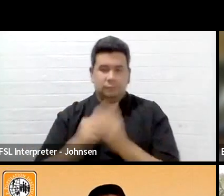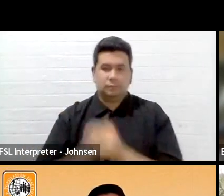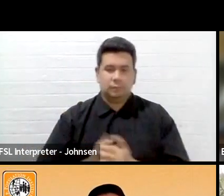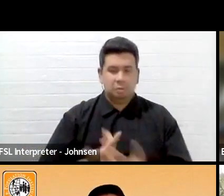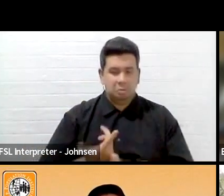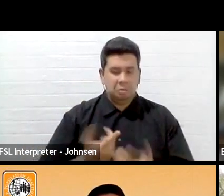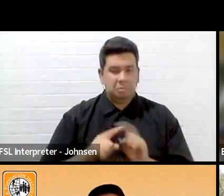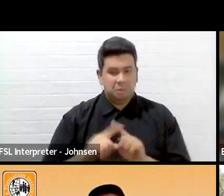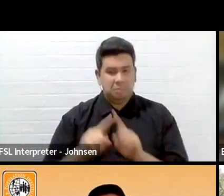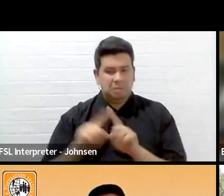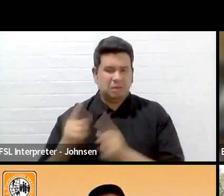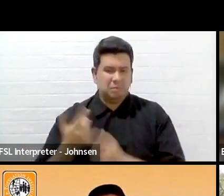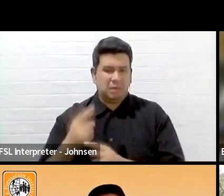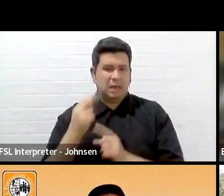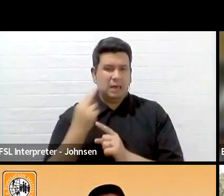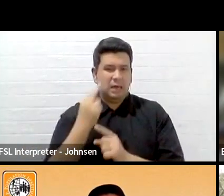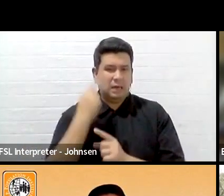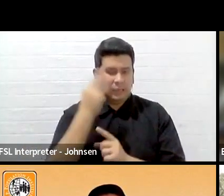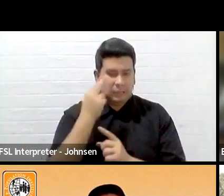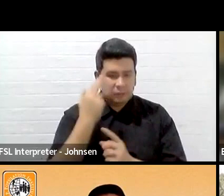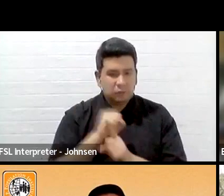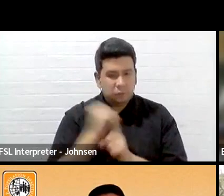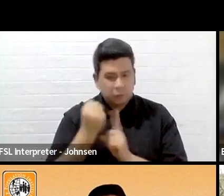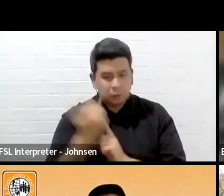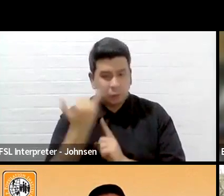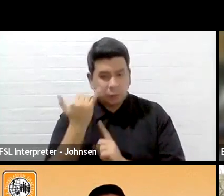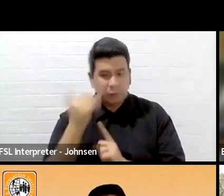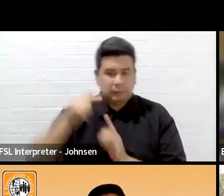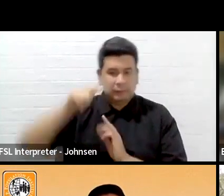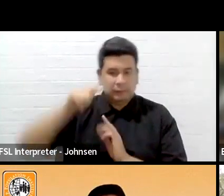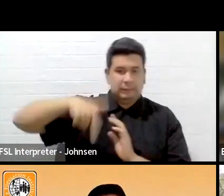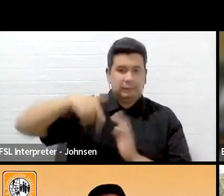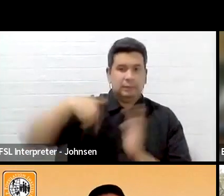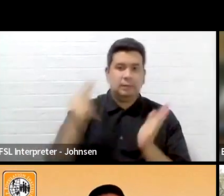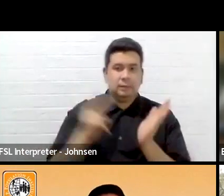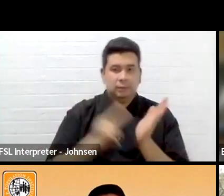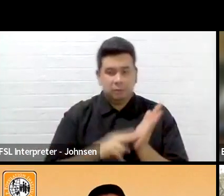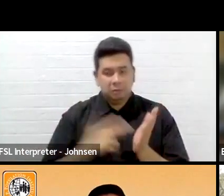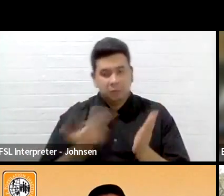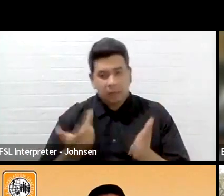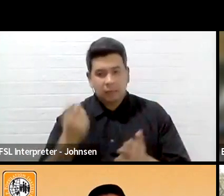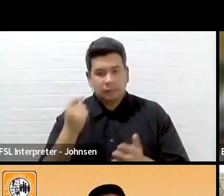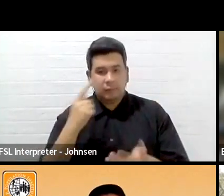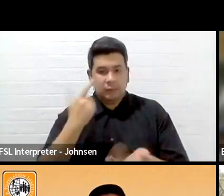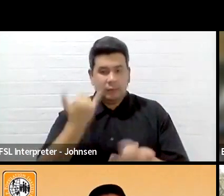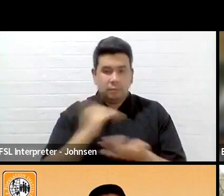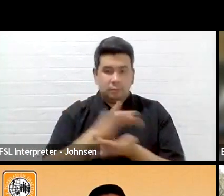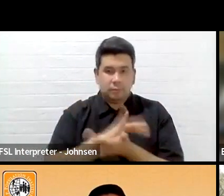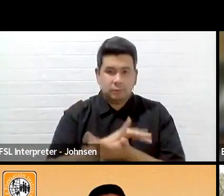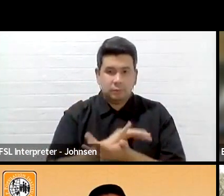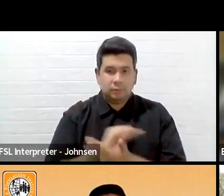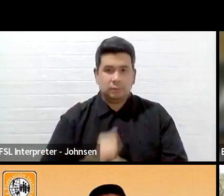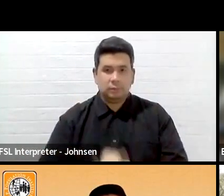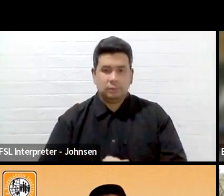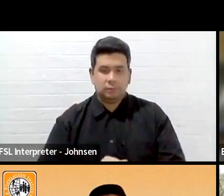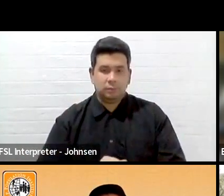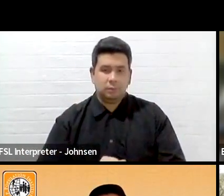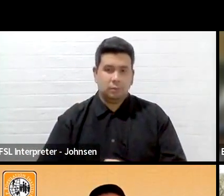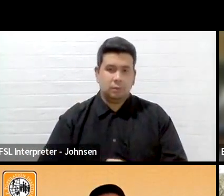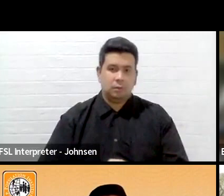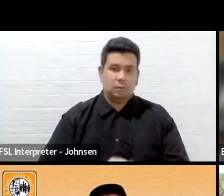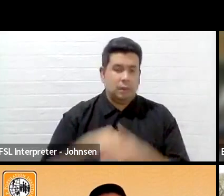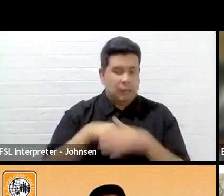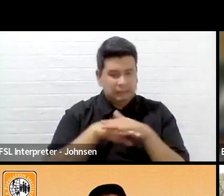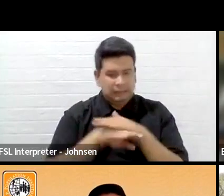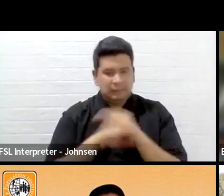And it was made more complicated during this pandemic because of, the the offices are closed and access is